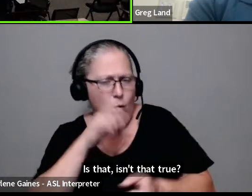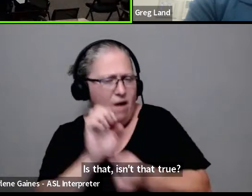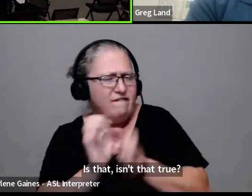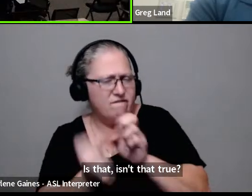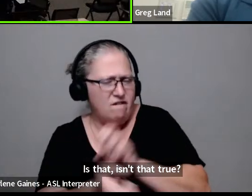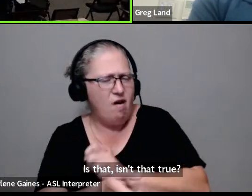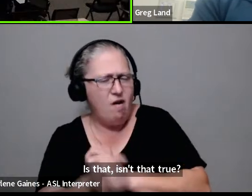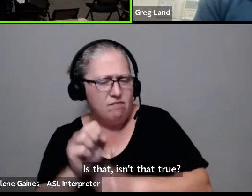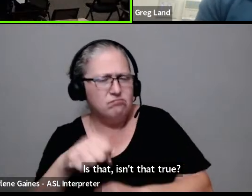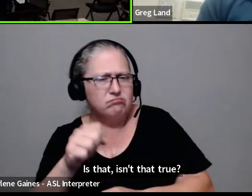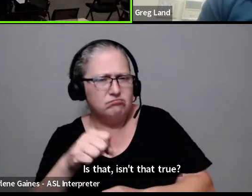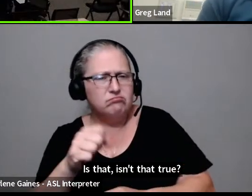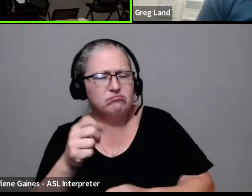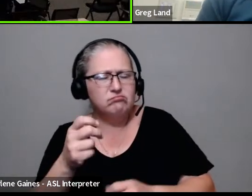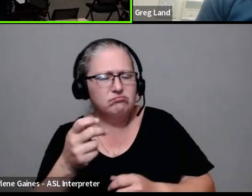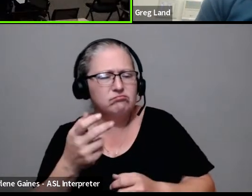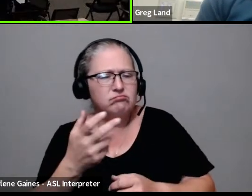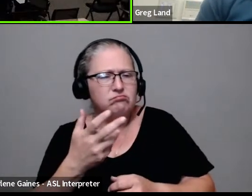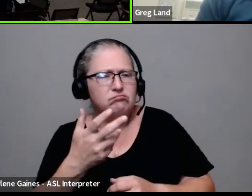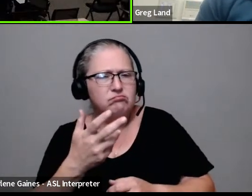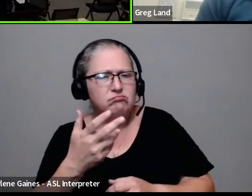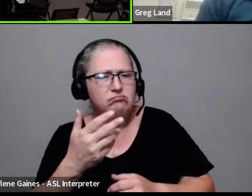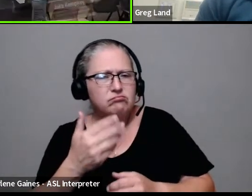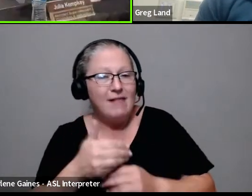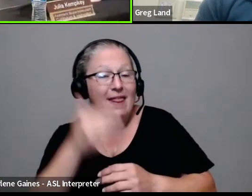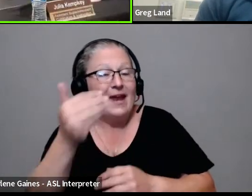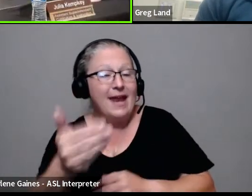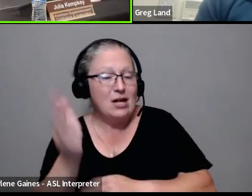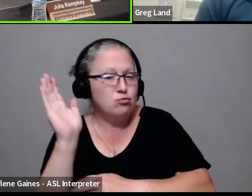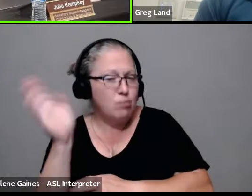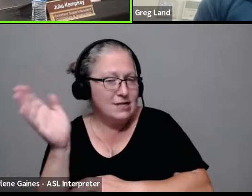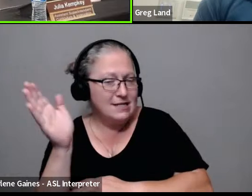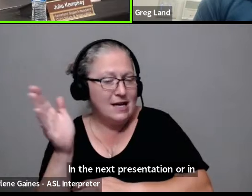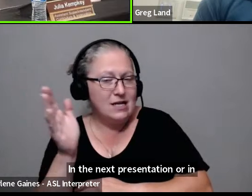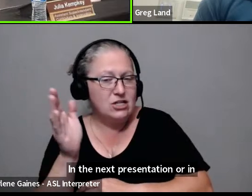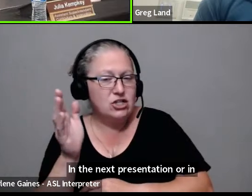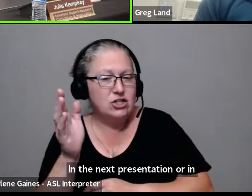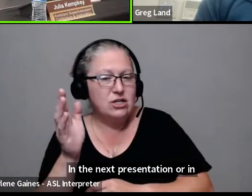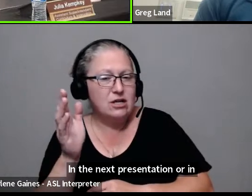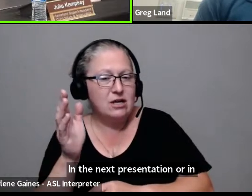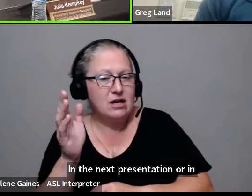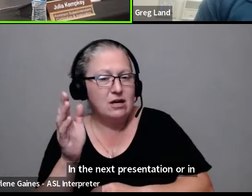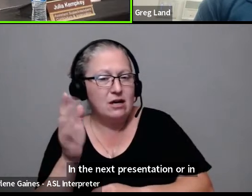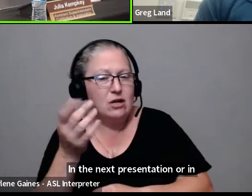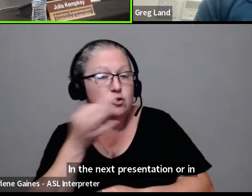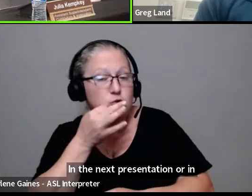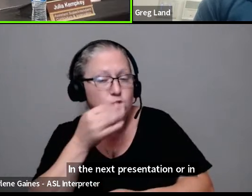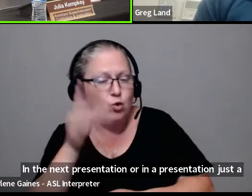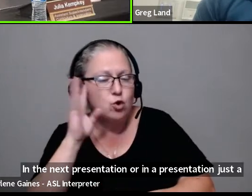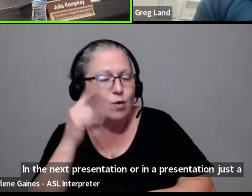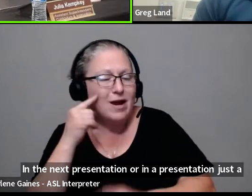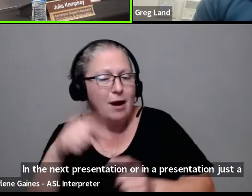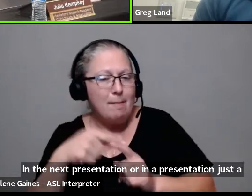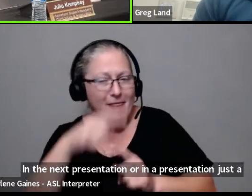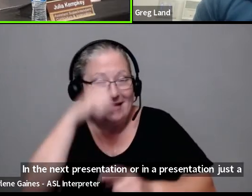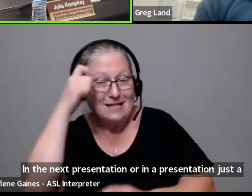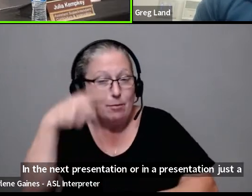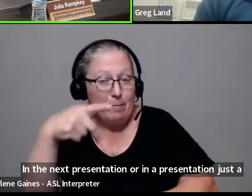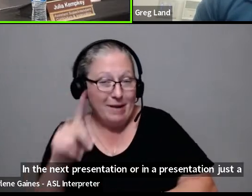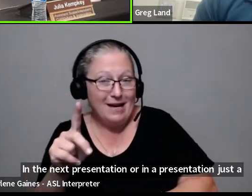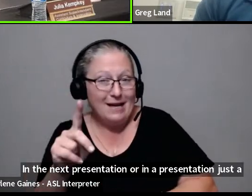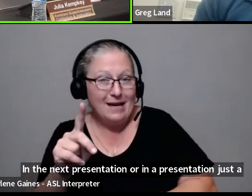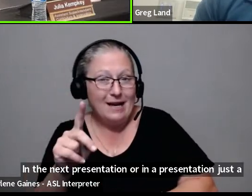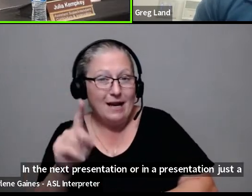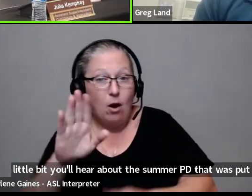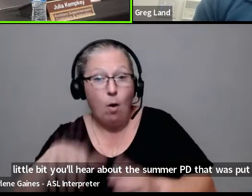evolving. In the next presentation or in a presentation in just a little bit, you'll hear about the summer PD that was put